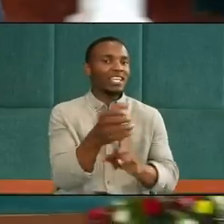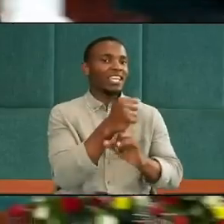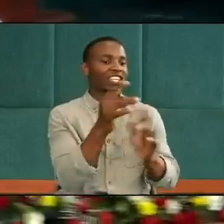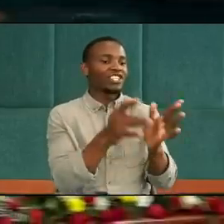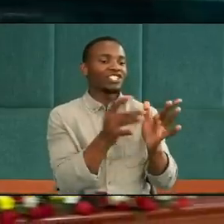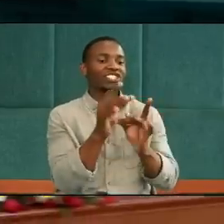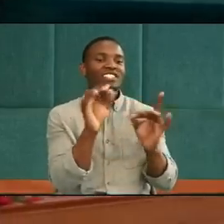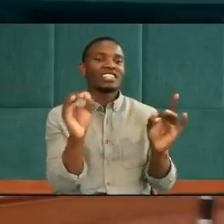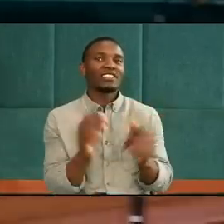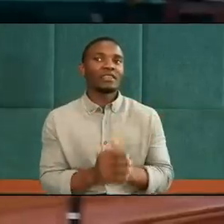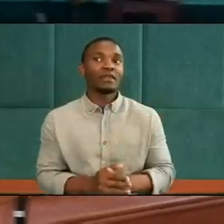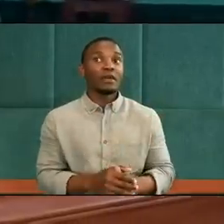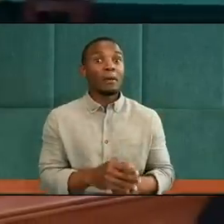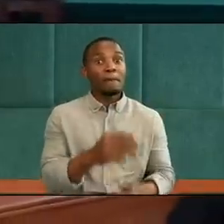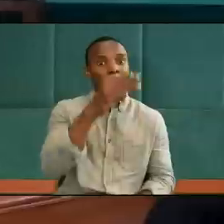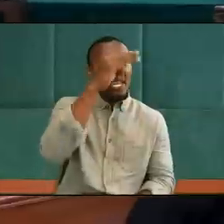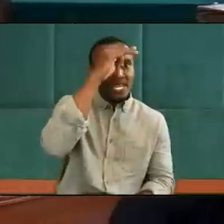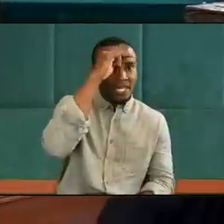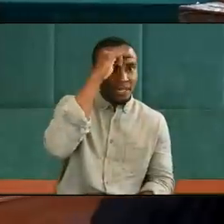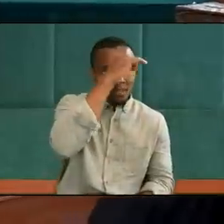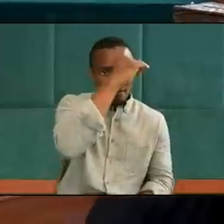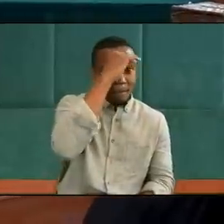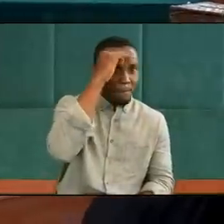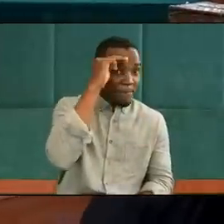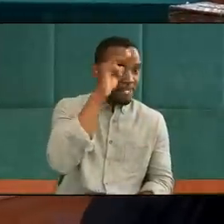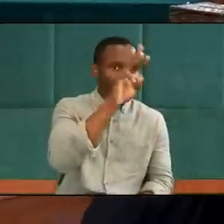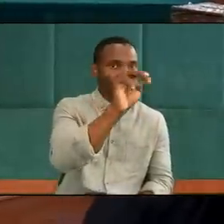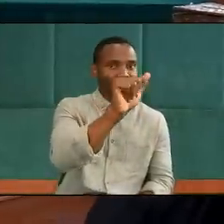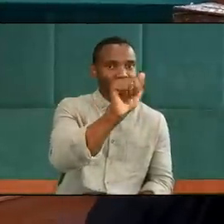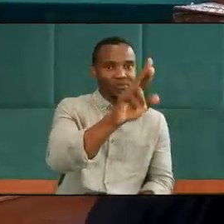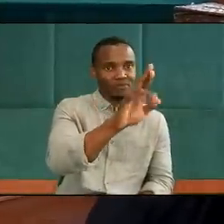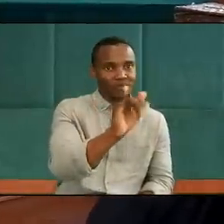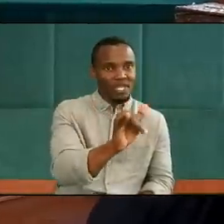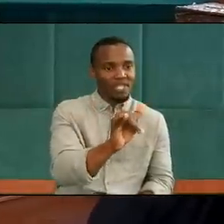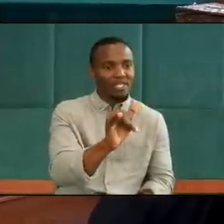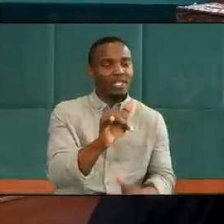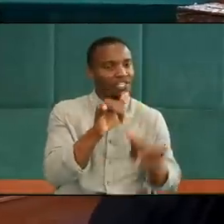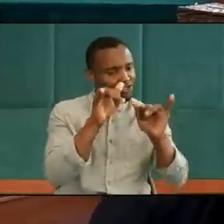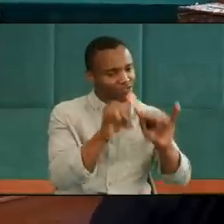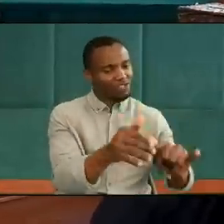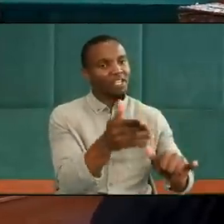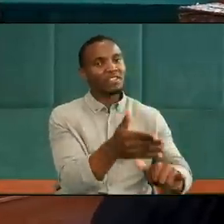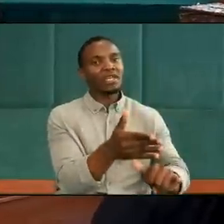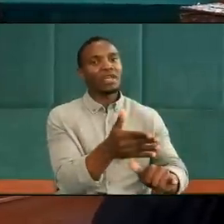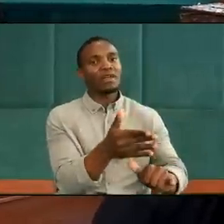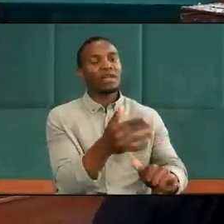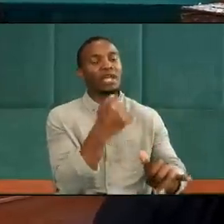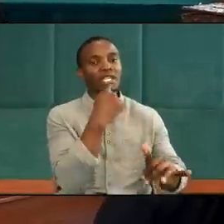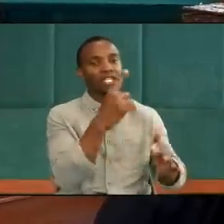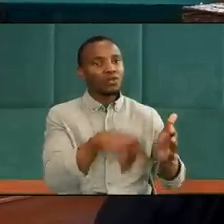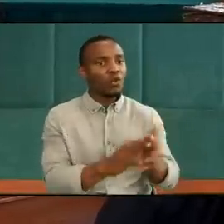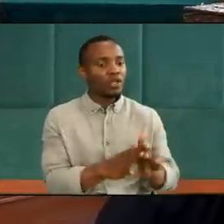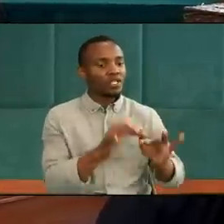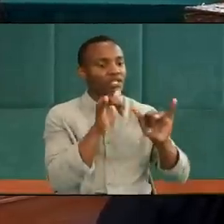Mary lingered, because she decides she's not leaving this tomb until she finds